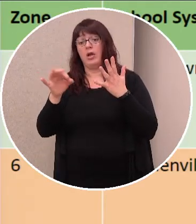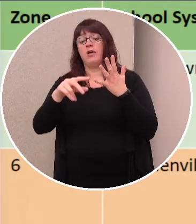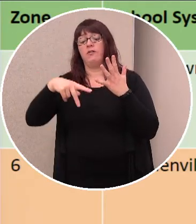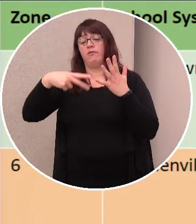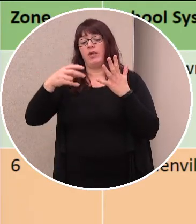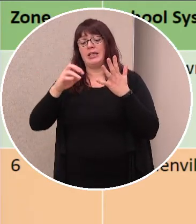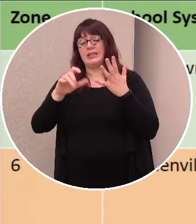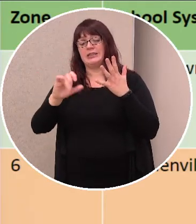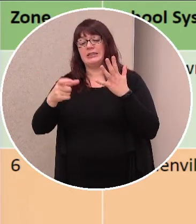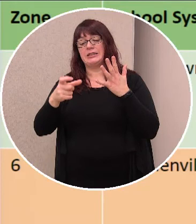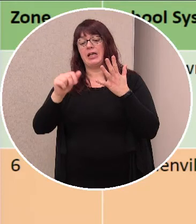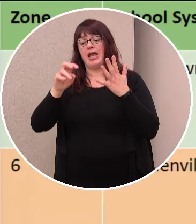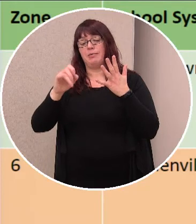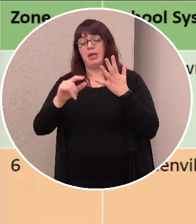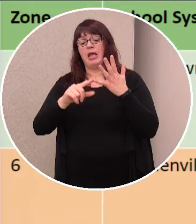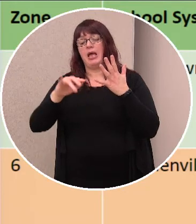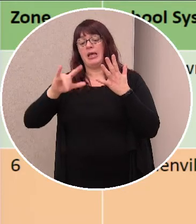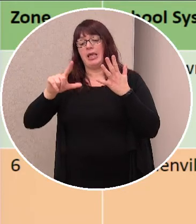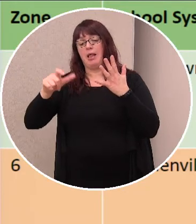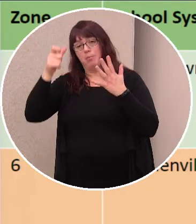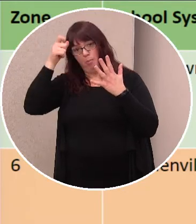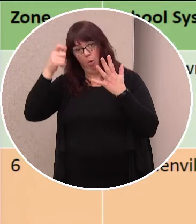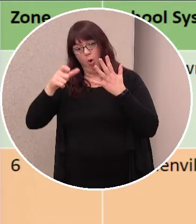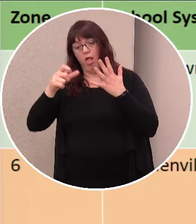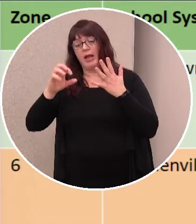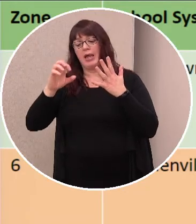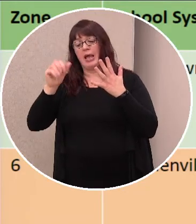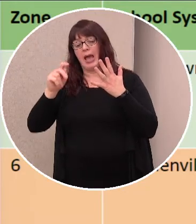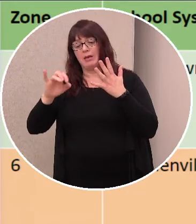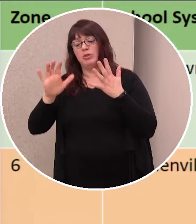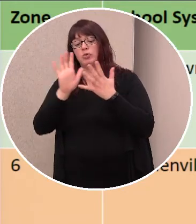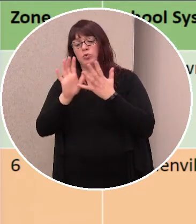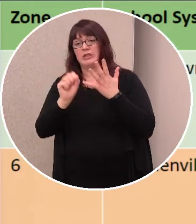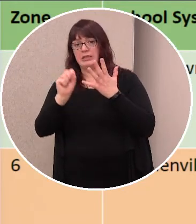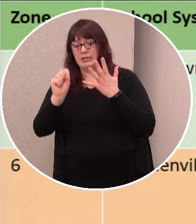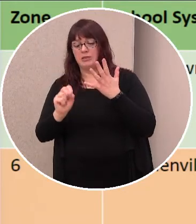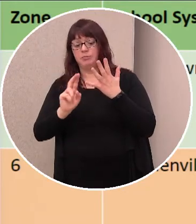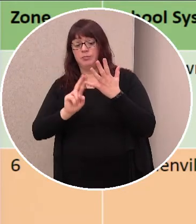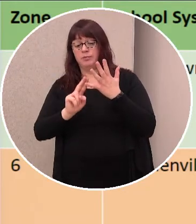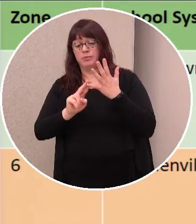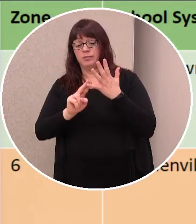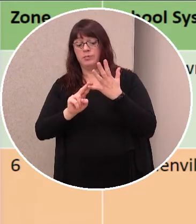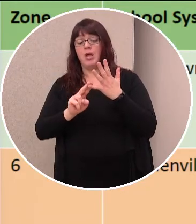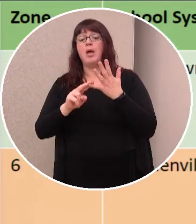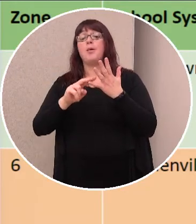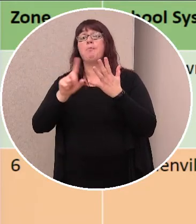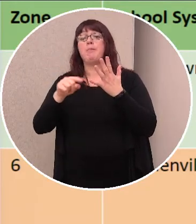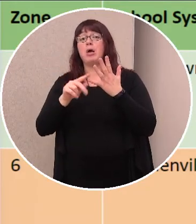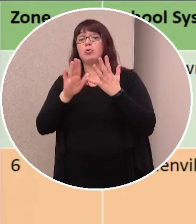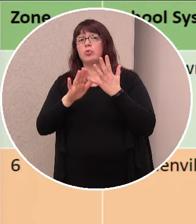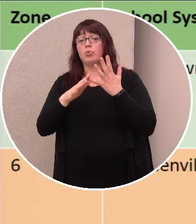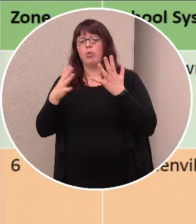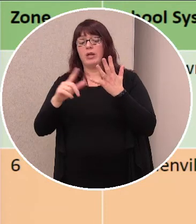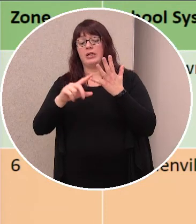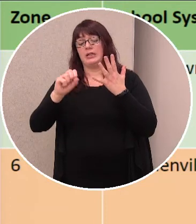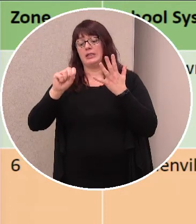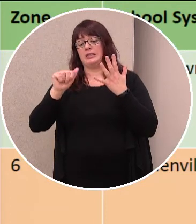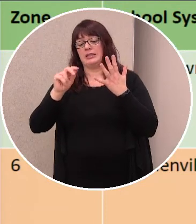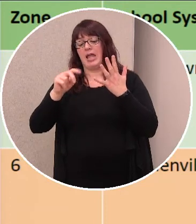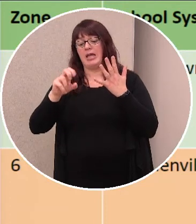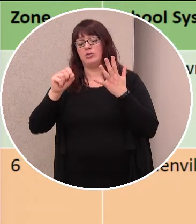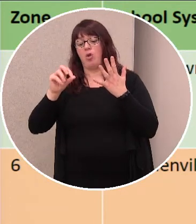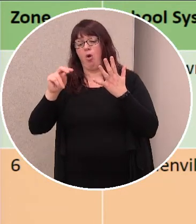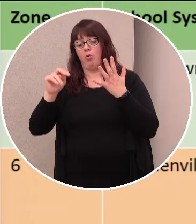Phoenix Academy and Gill Memorial Academy School Systems, pertaining to Sandstone